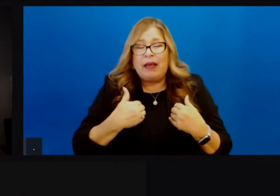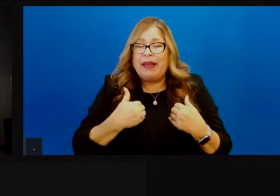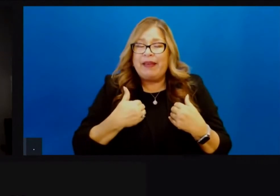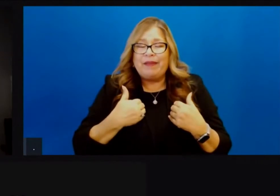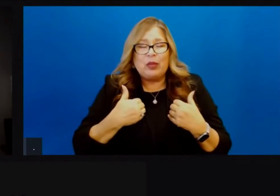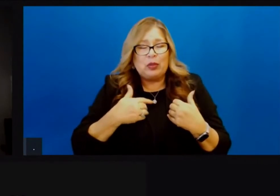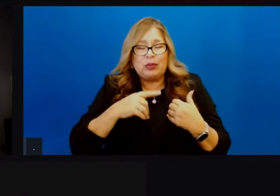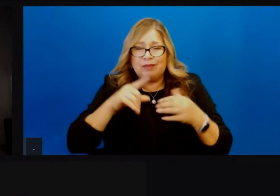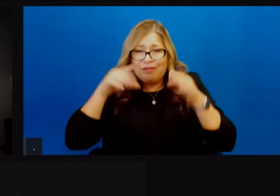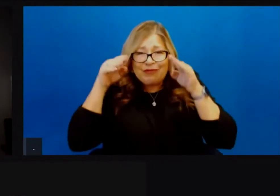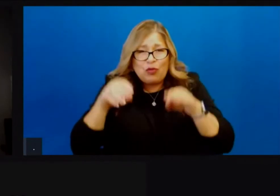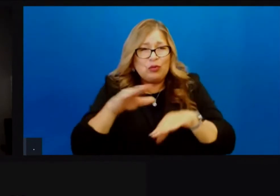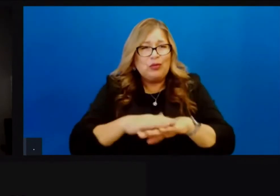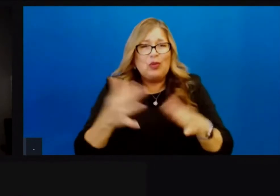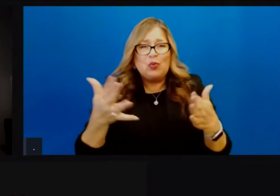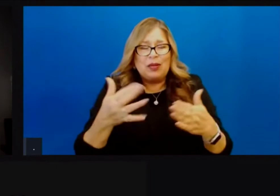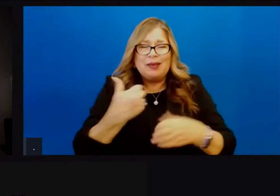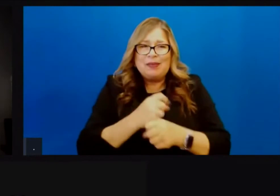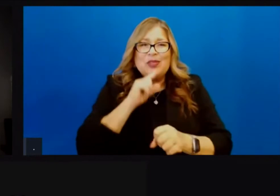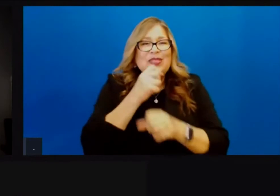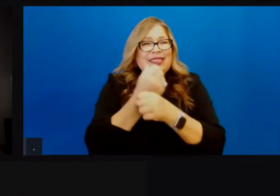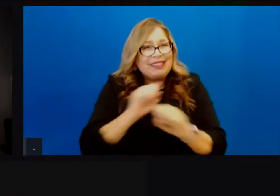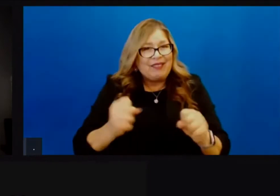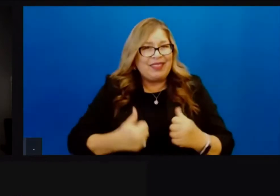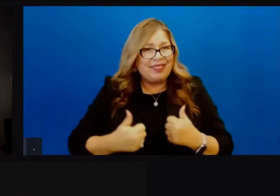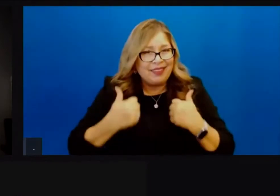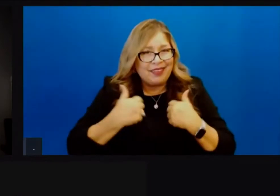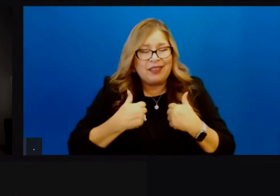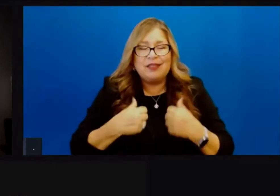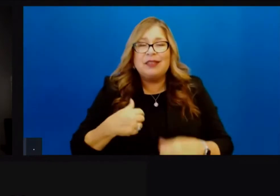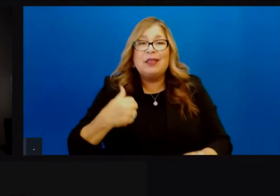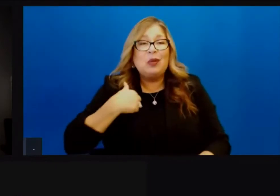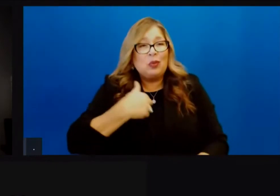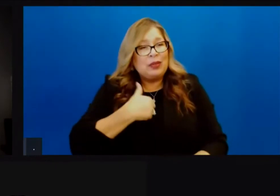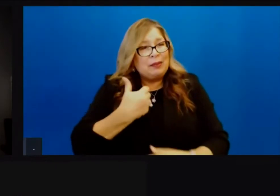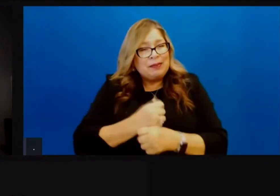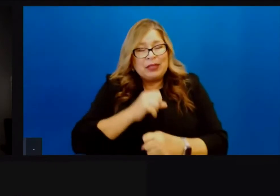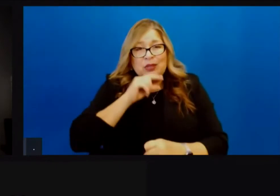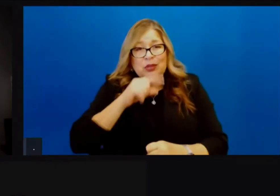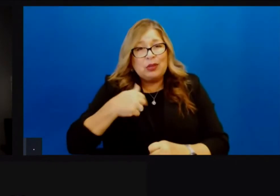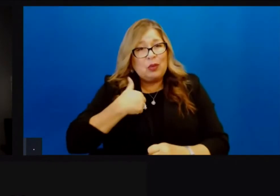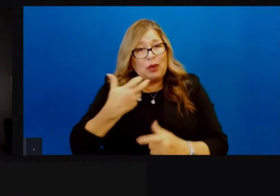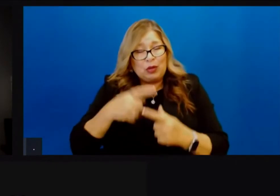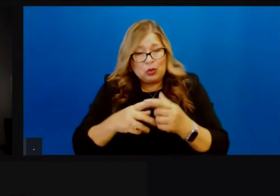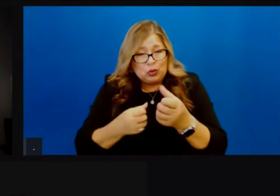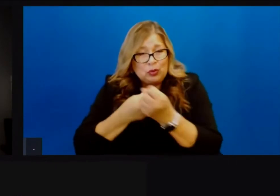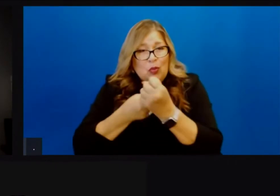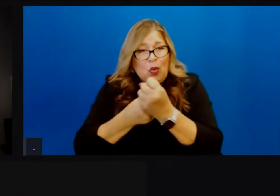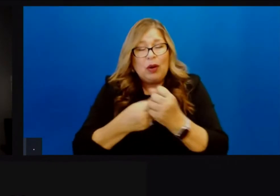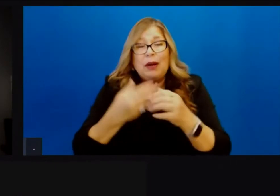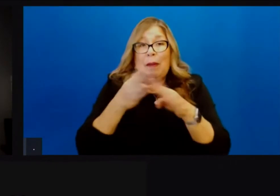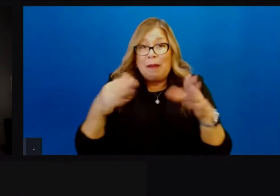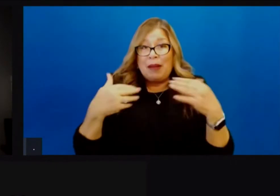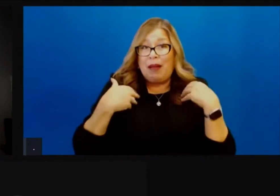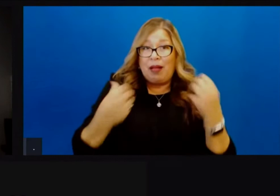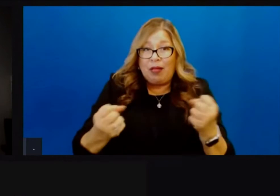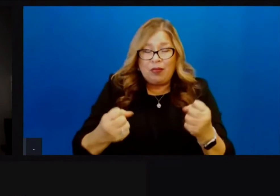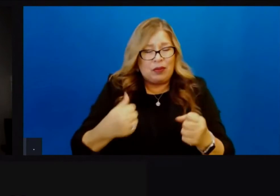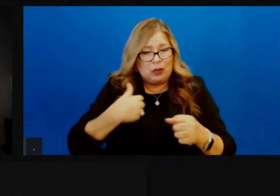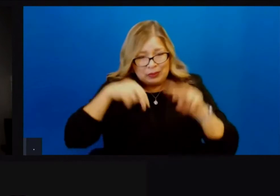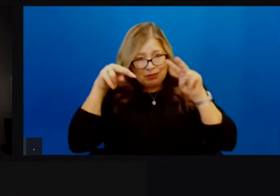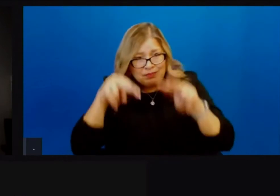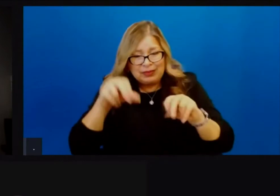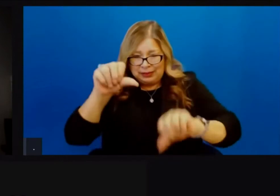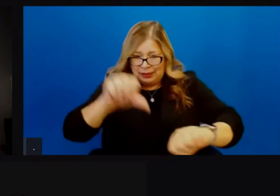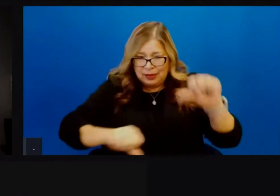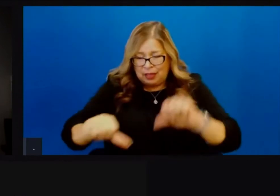save lives and deliver a message of being supportive of public health, supportive of the science and the data,